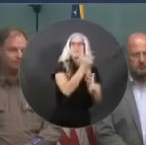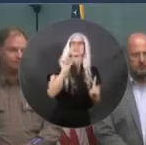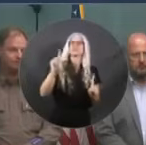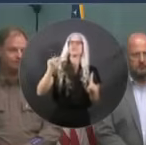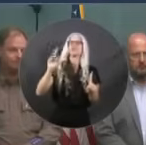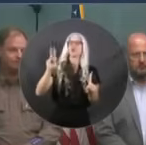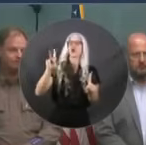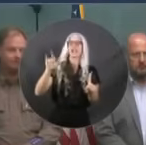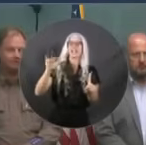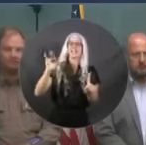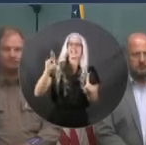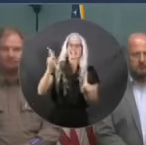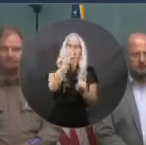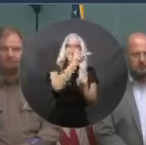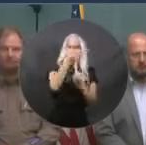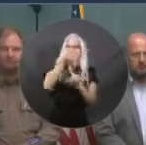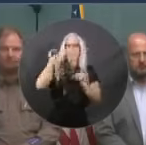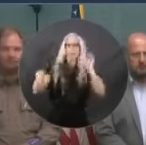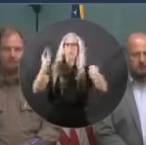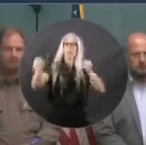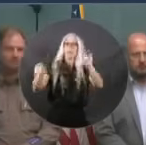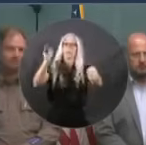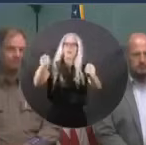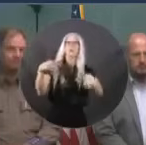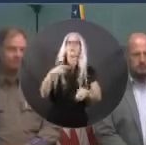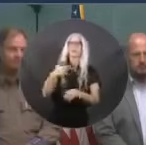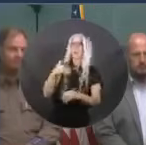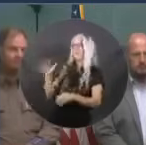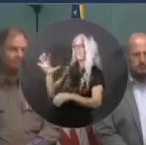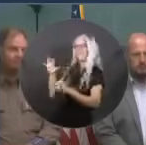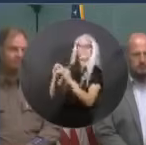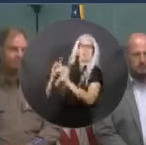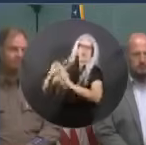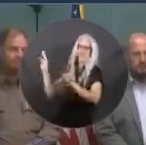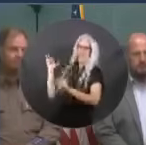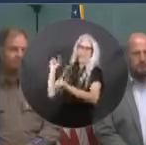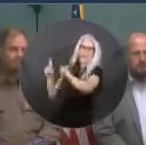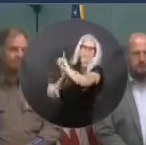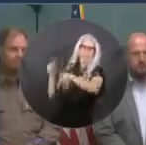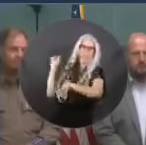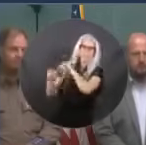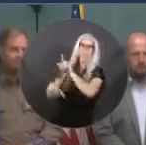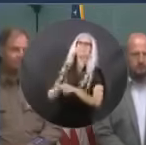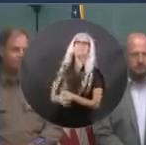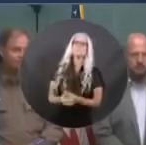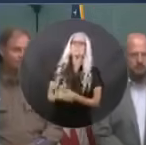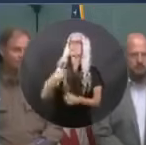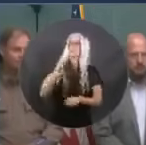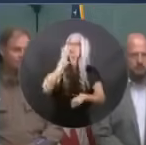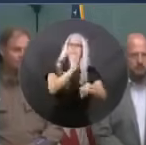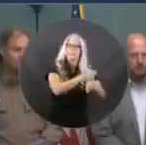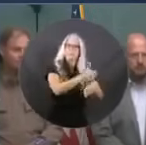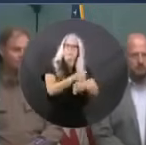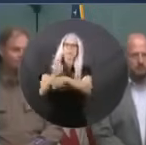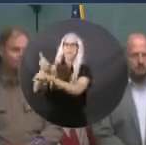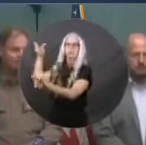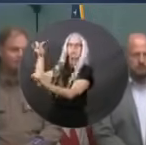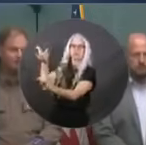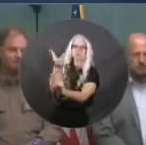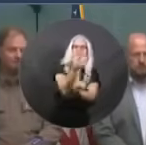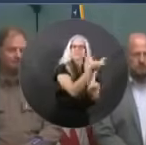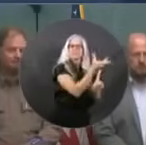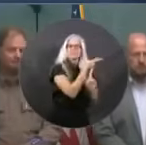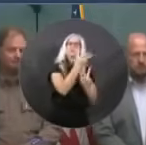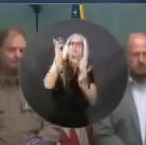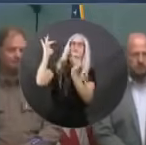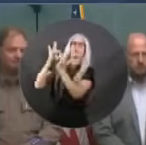we'll likely be putting those into place soon after the storm passes by. Many school districts have announced school closures